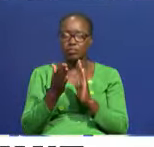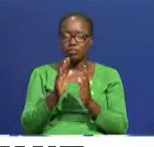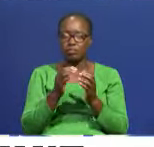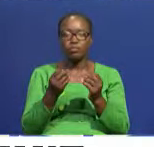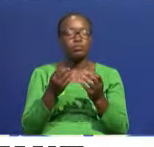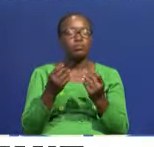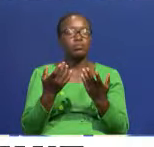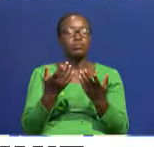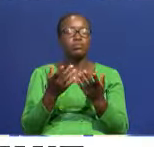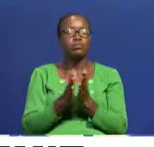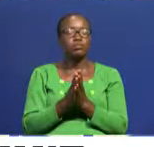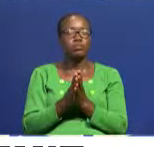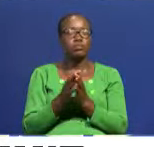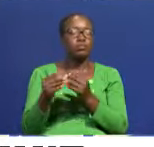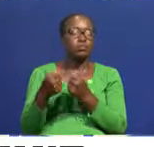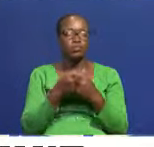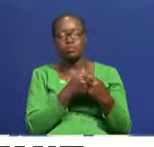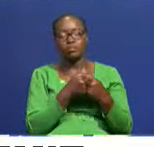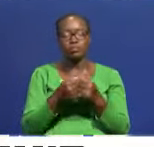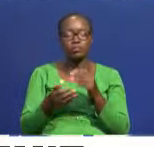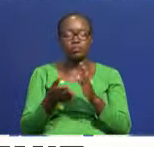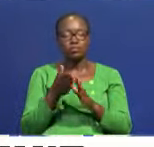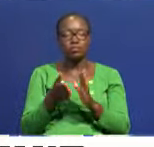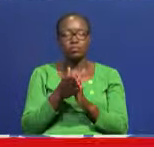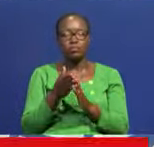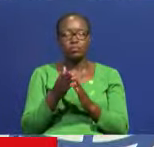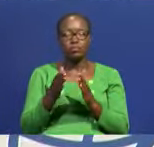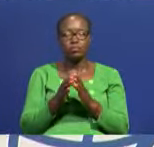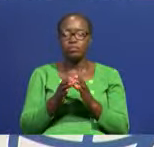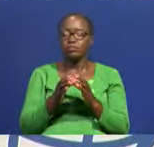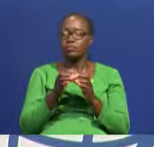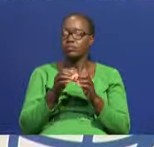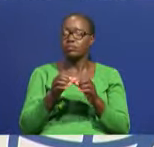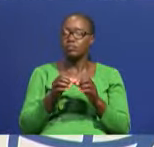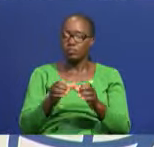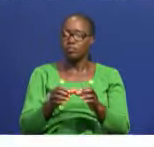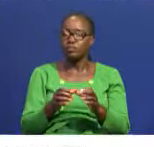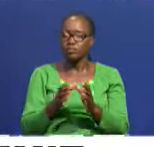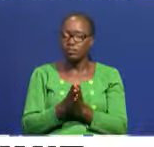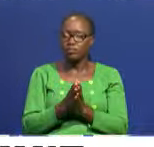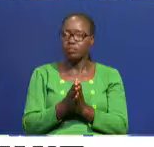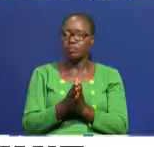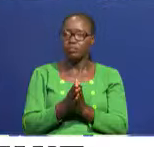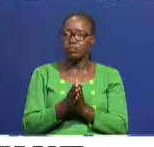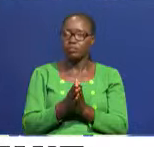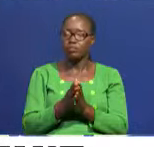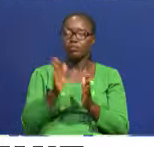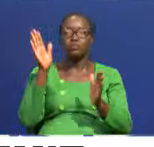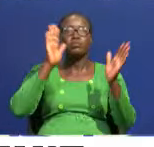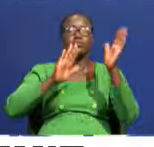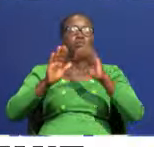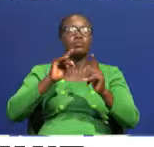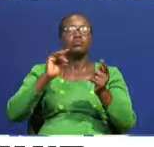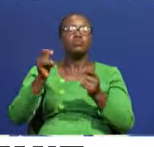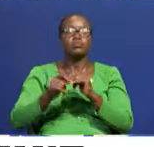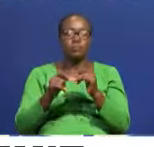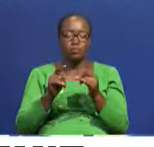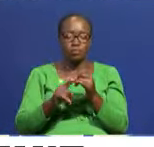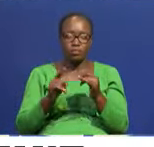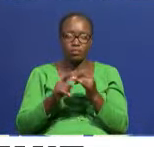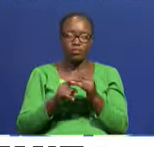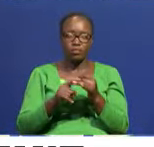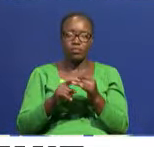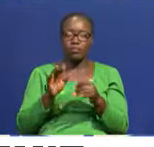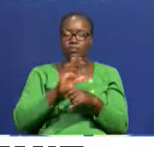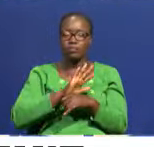challenges aggravated by external forces such as climate change,